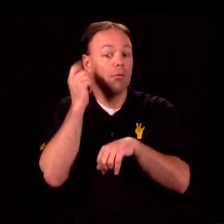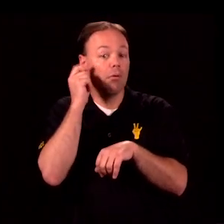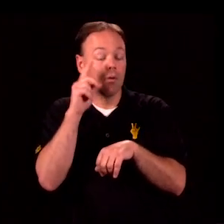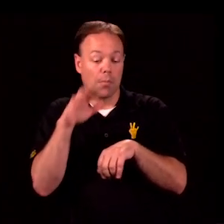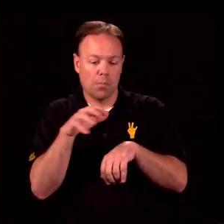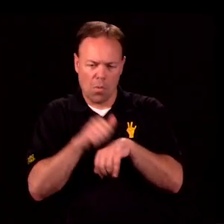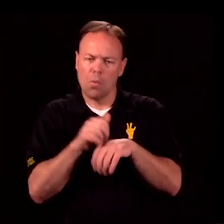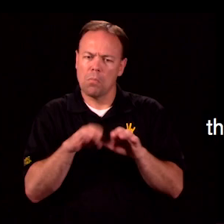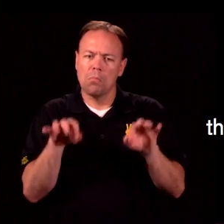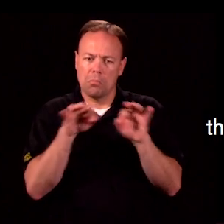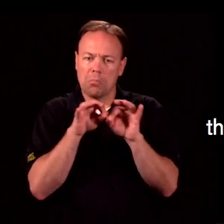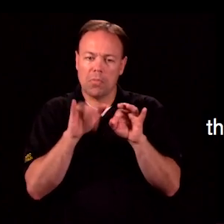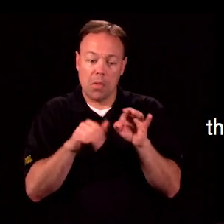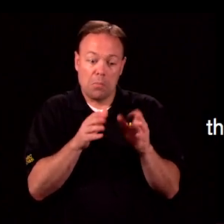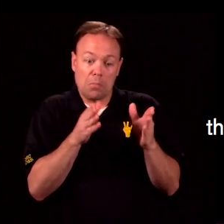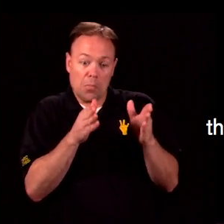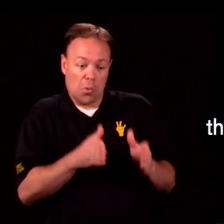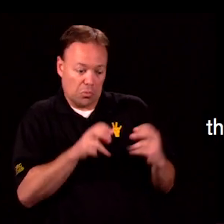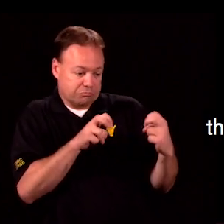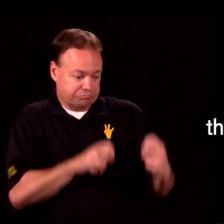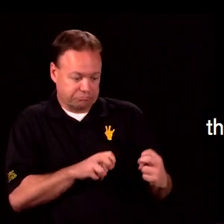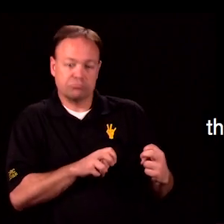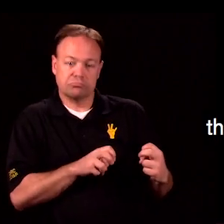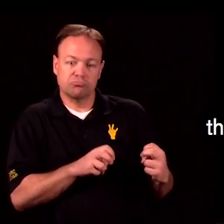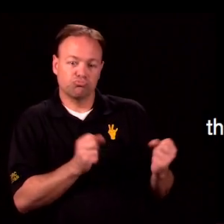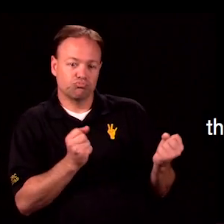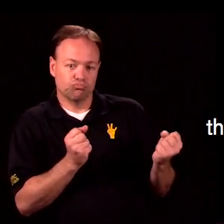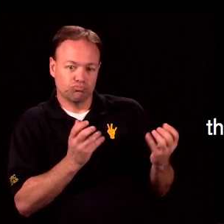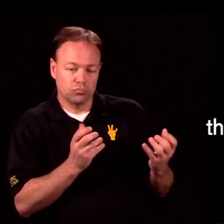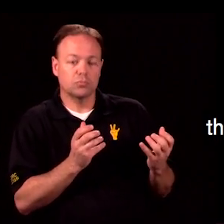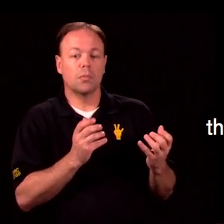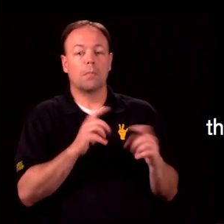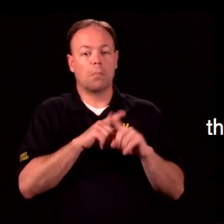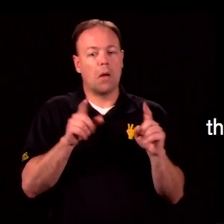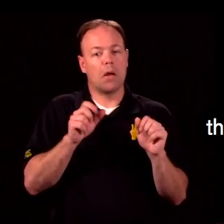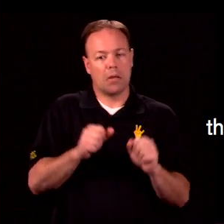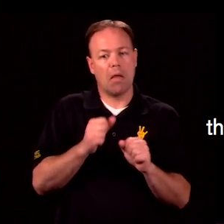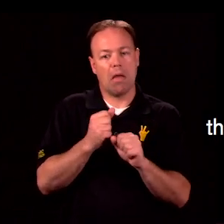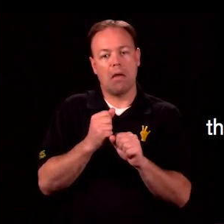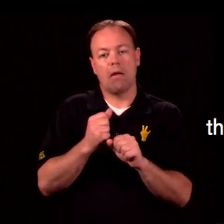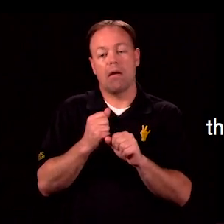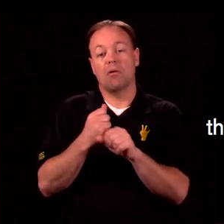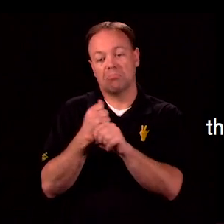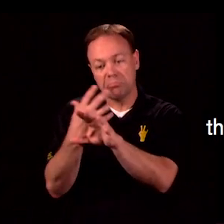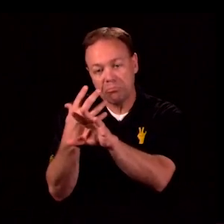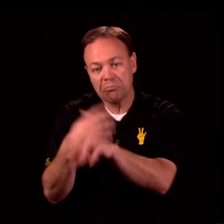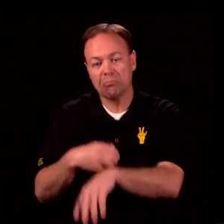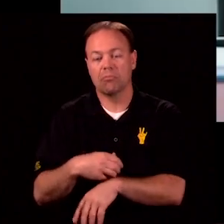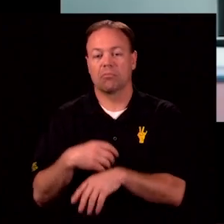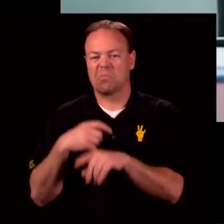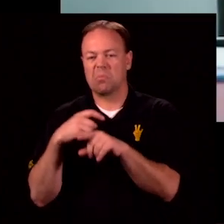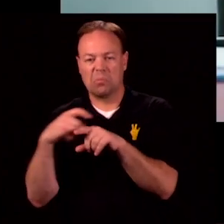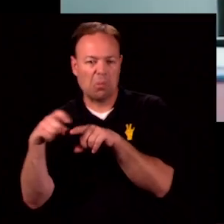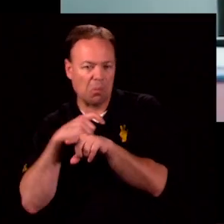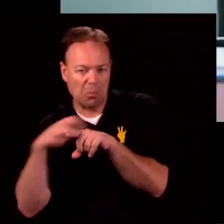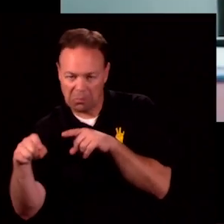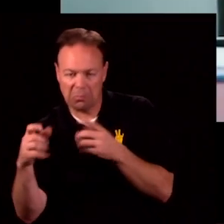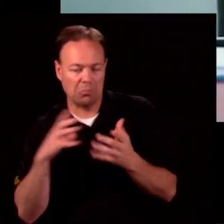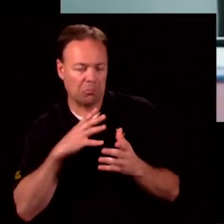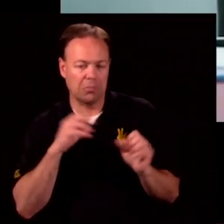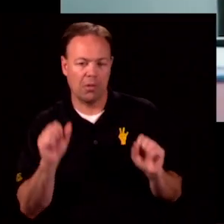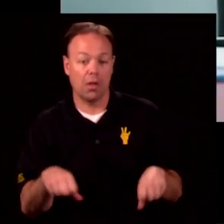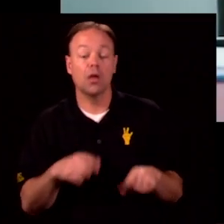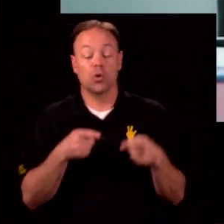occur in person, they can be done over the phone or via teleconference if necessary. During the intake appointment,